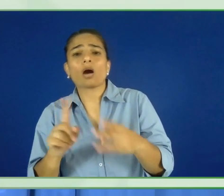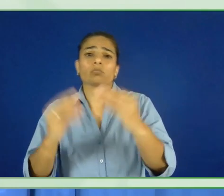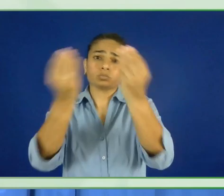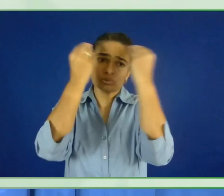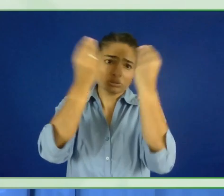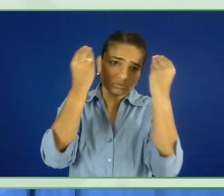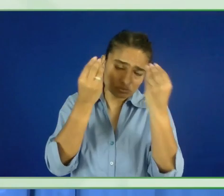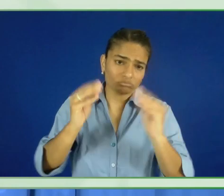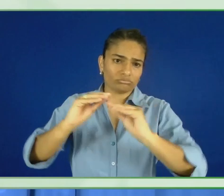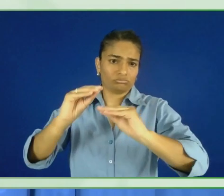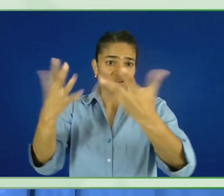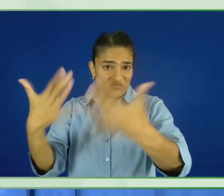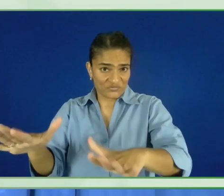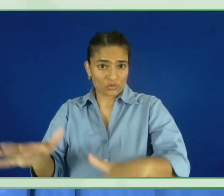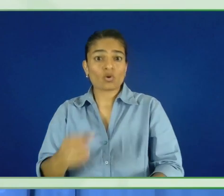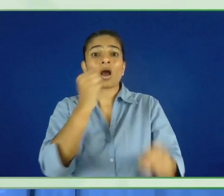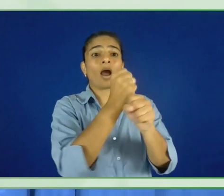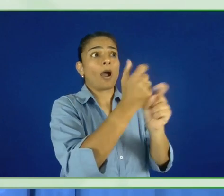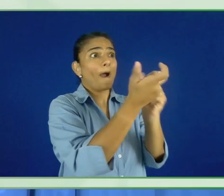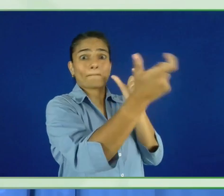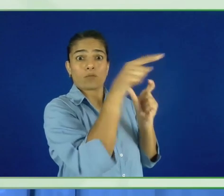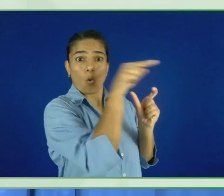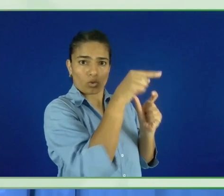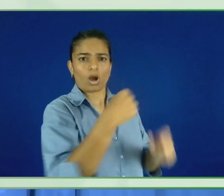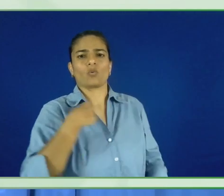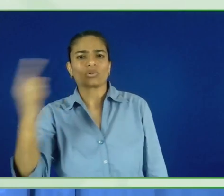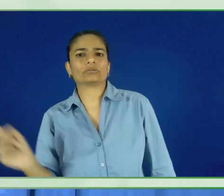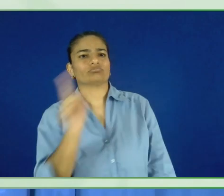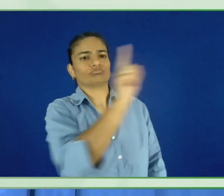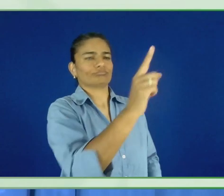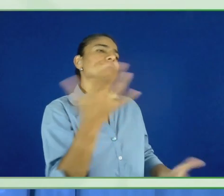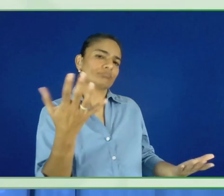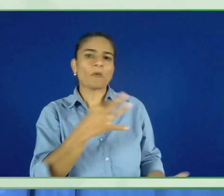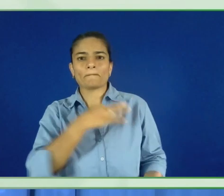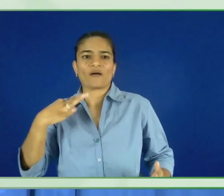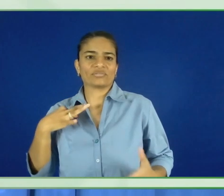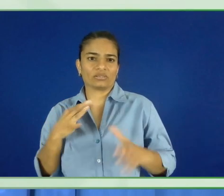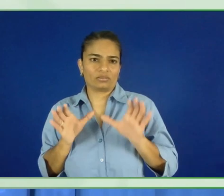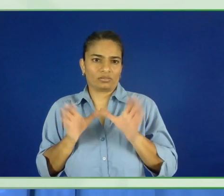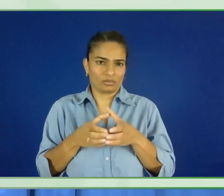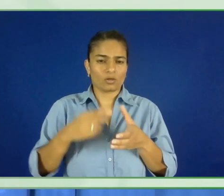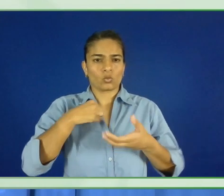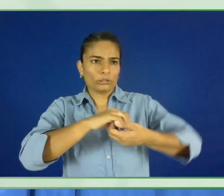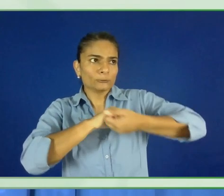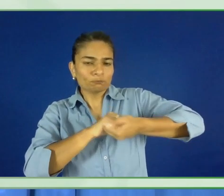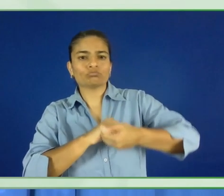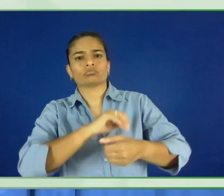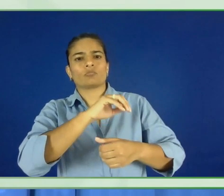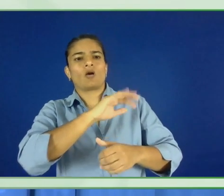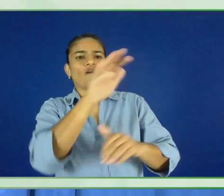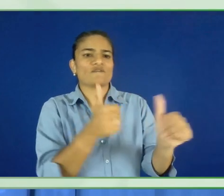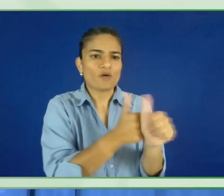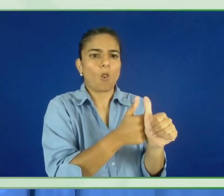have private sector partners. And we have a strong follow-up of our partners, as well as training